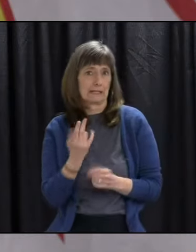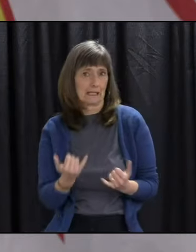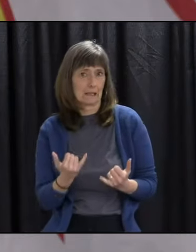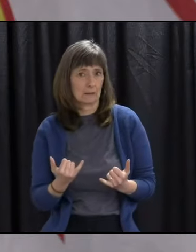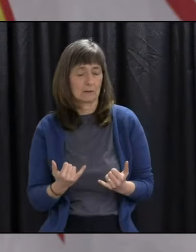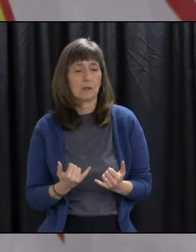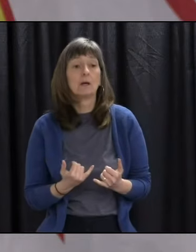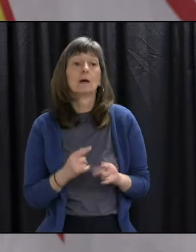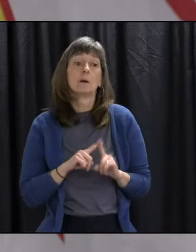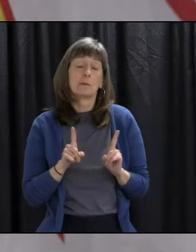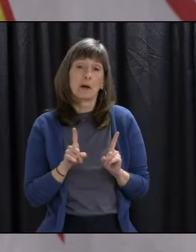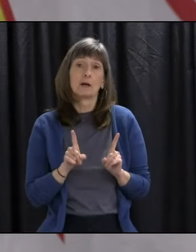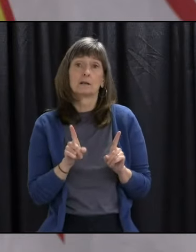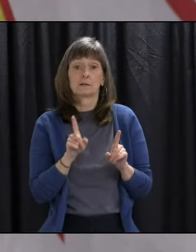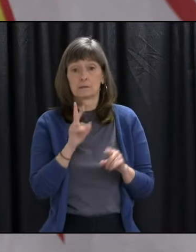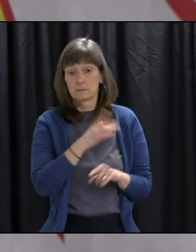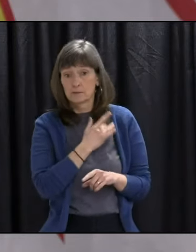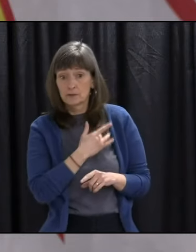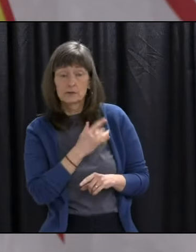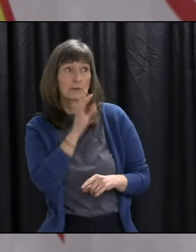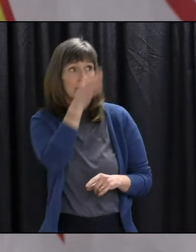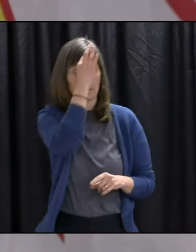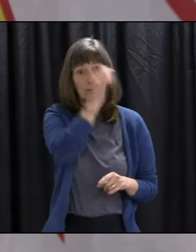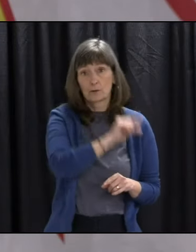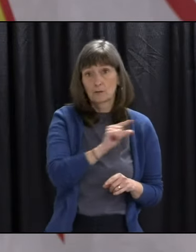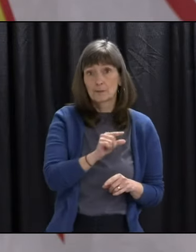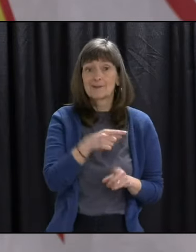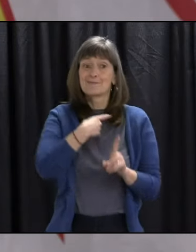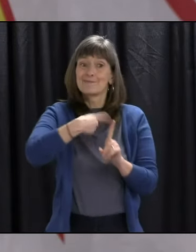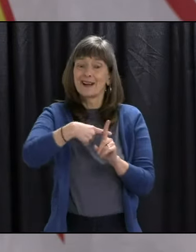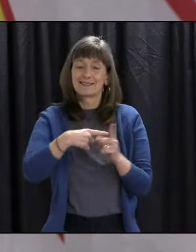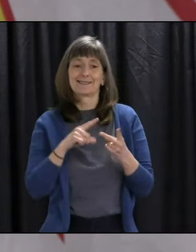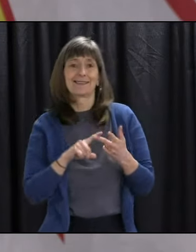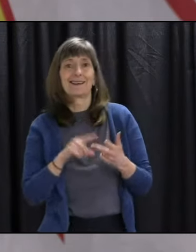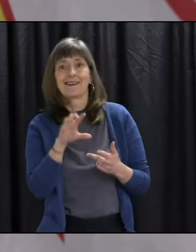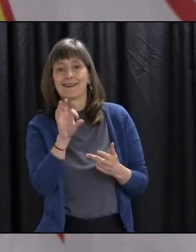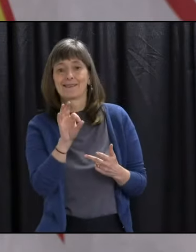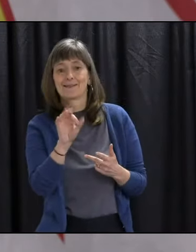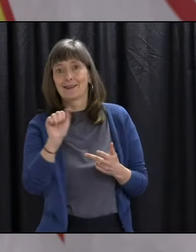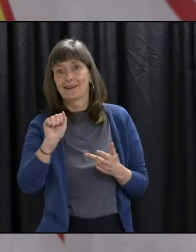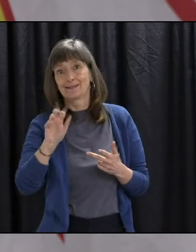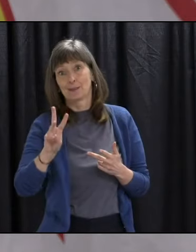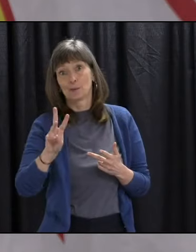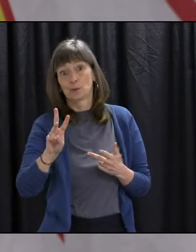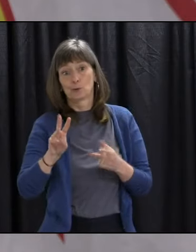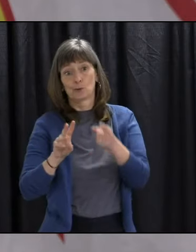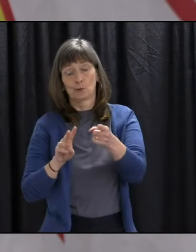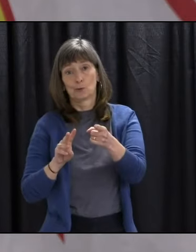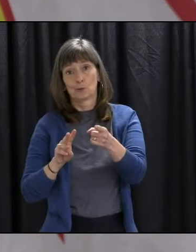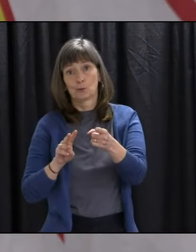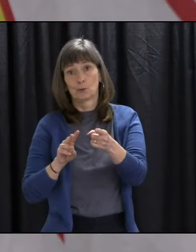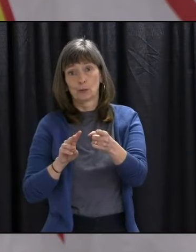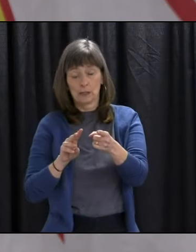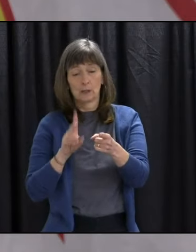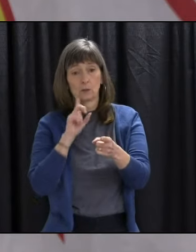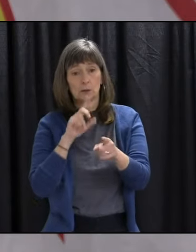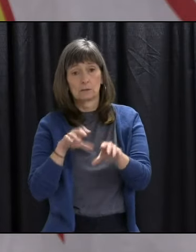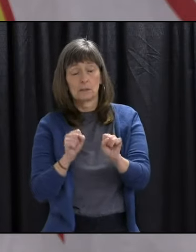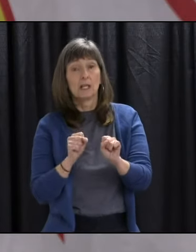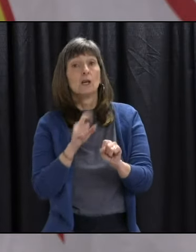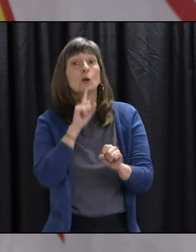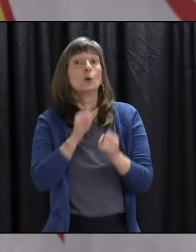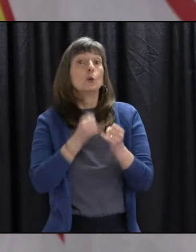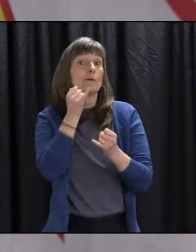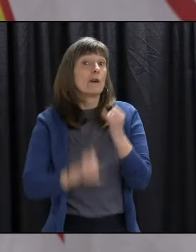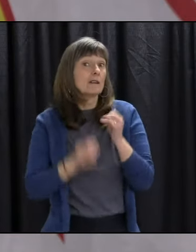and with the provincial government and with FFAW, they will make a decision. It's the federal government that eventually will make